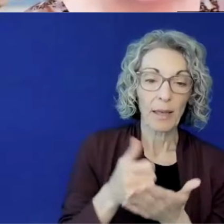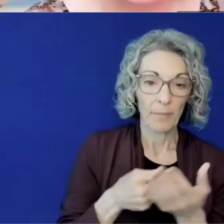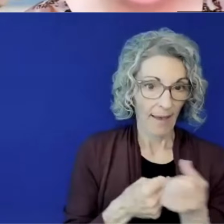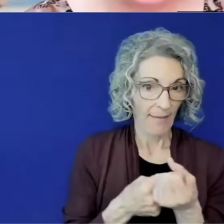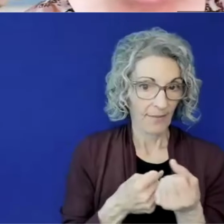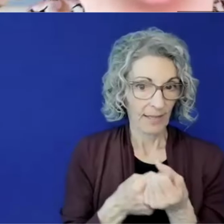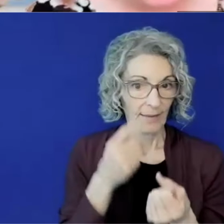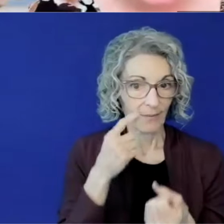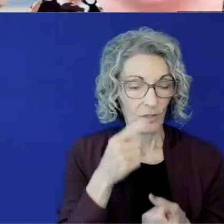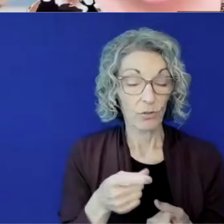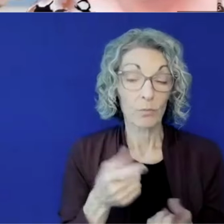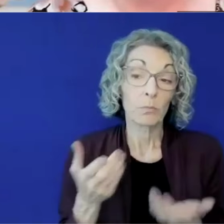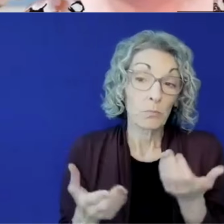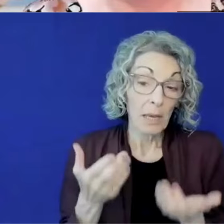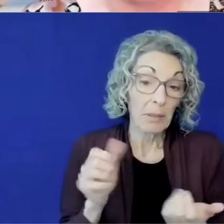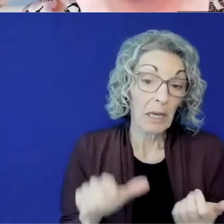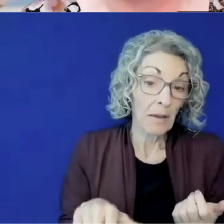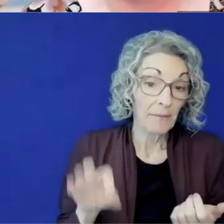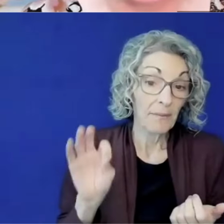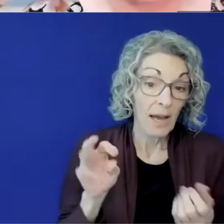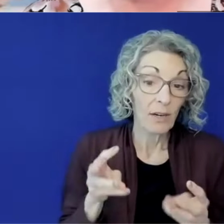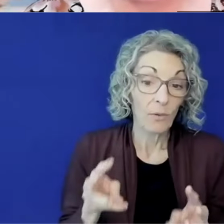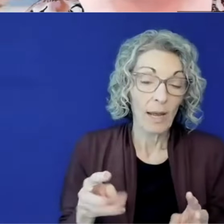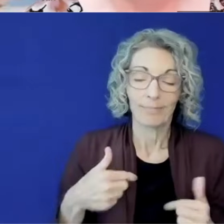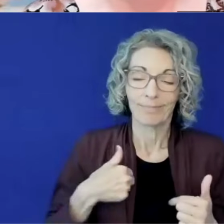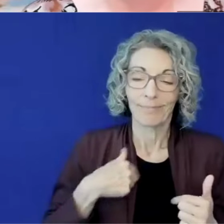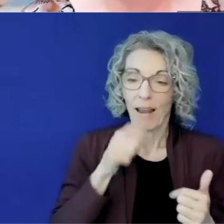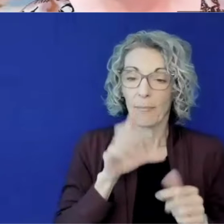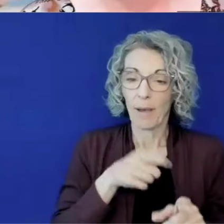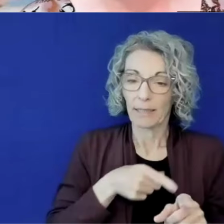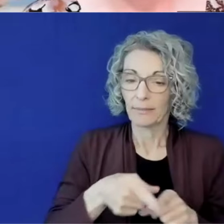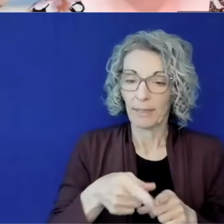a way to do it. I don't know because I don't practice in that area.